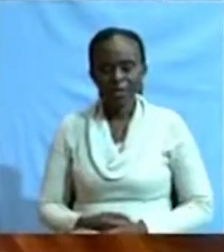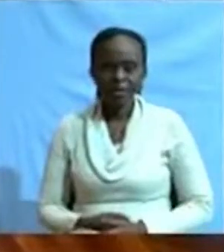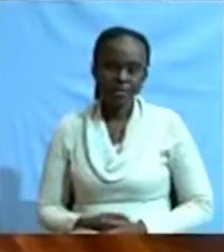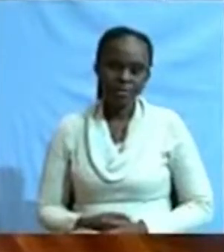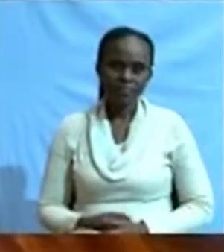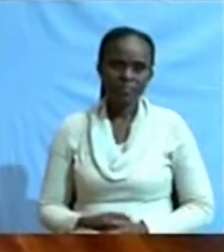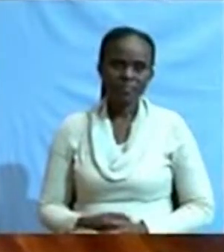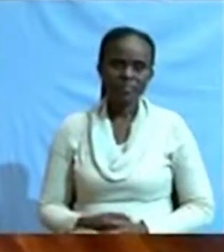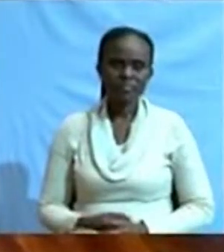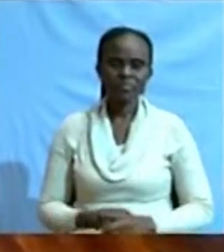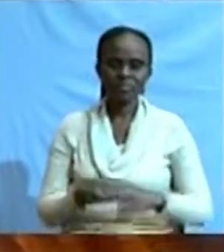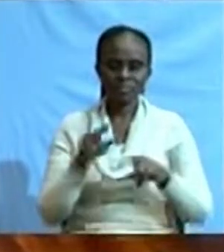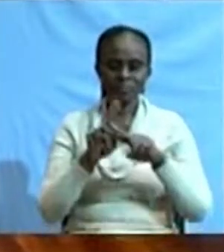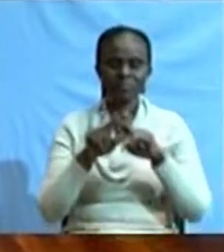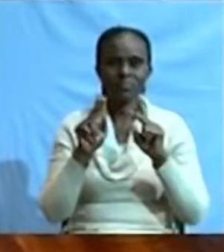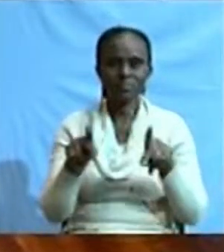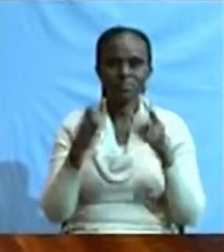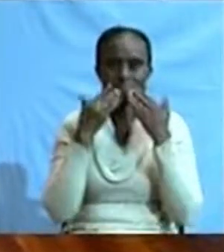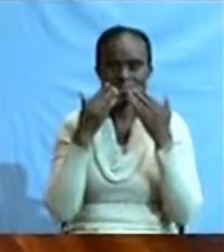Thank you, Chair.